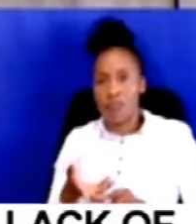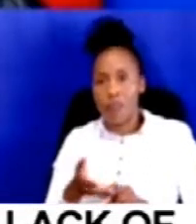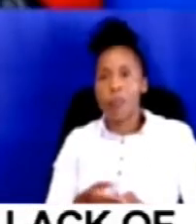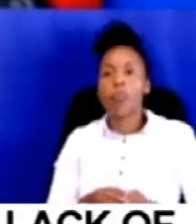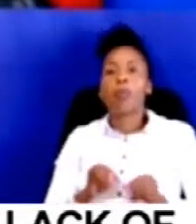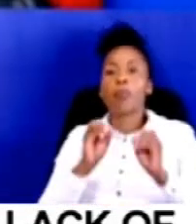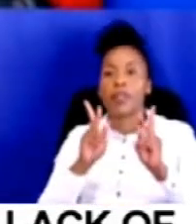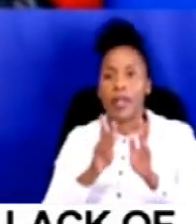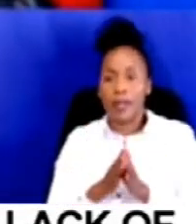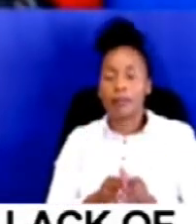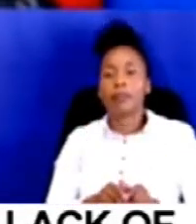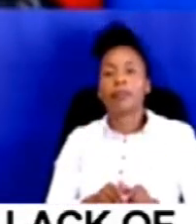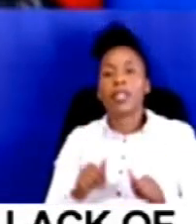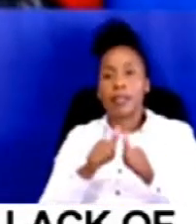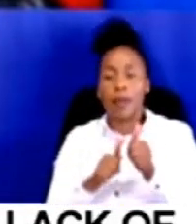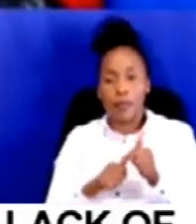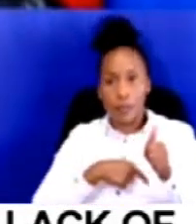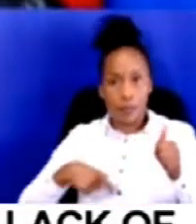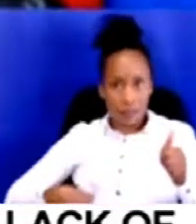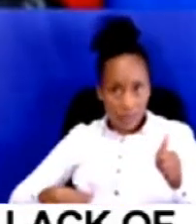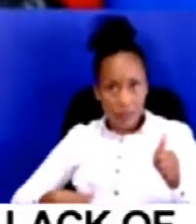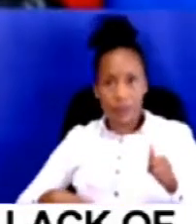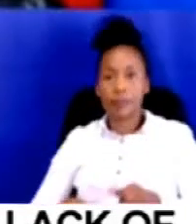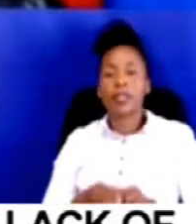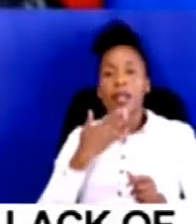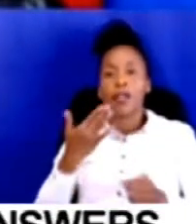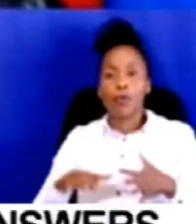Thank you very much, Deputy Chair.